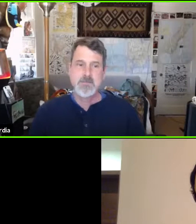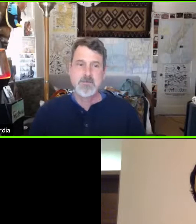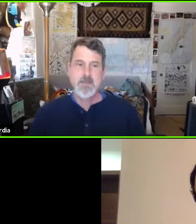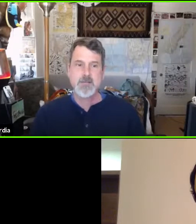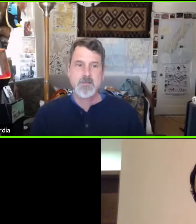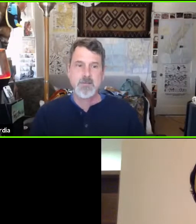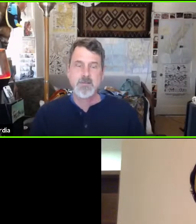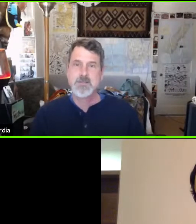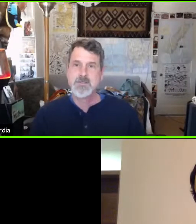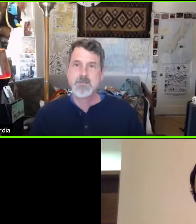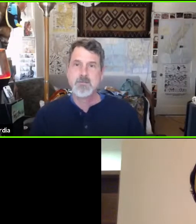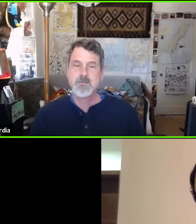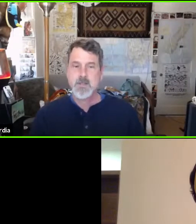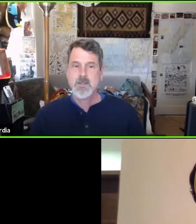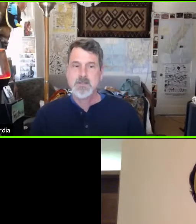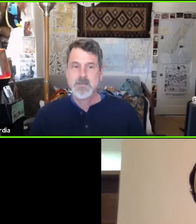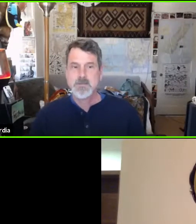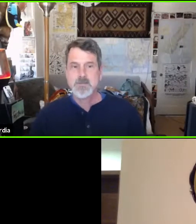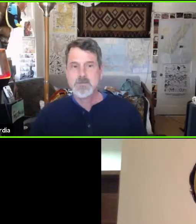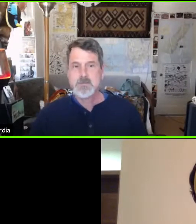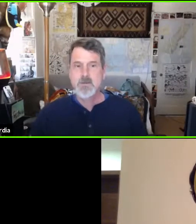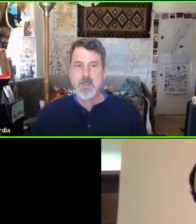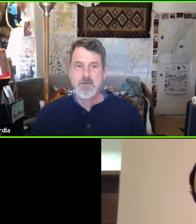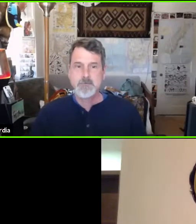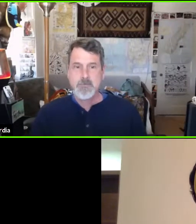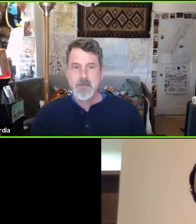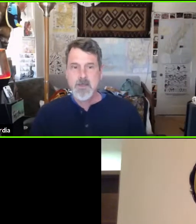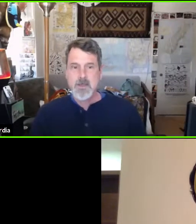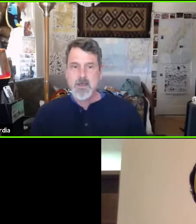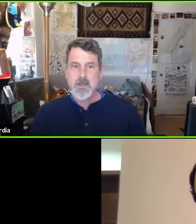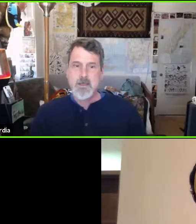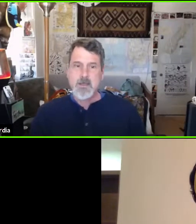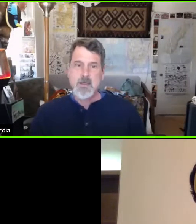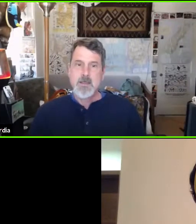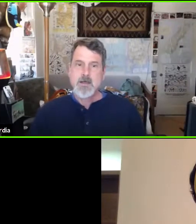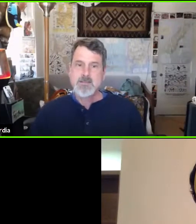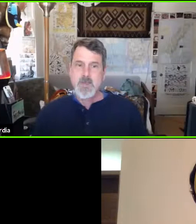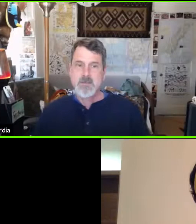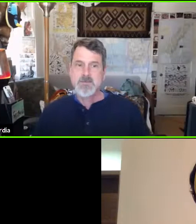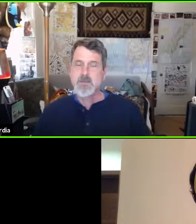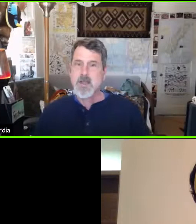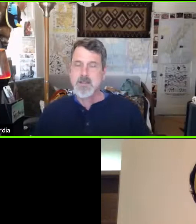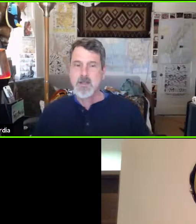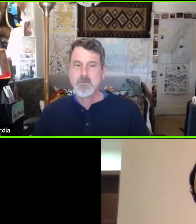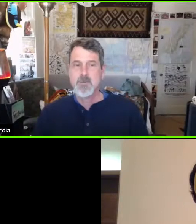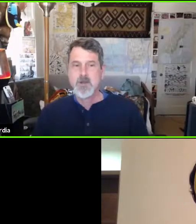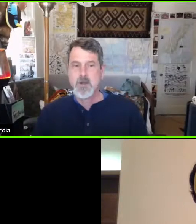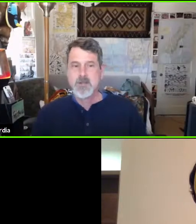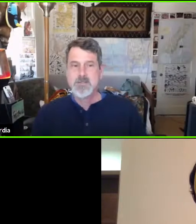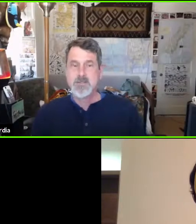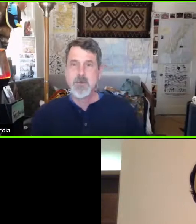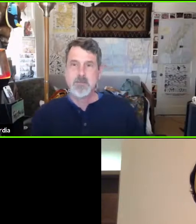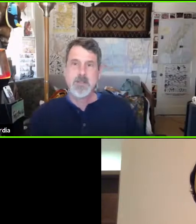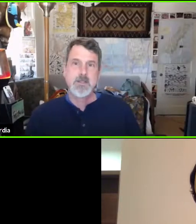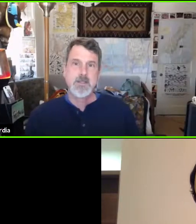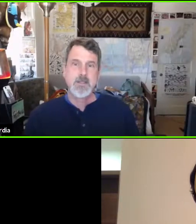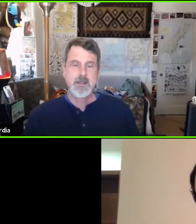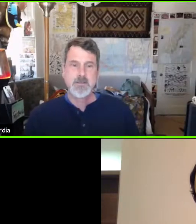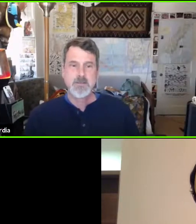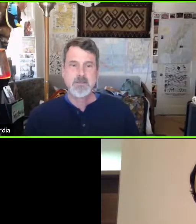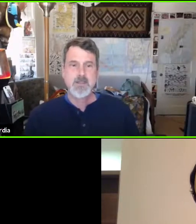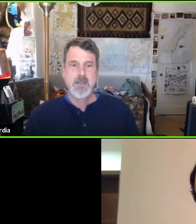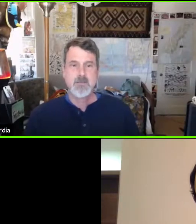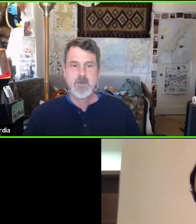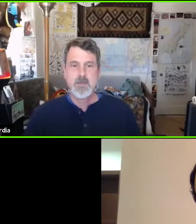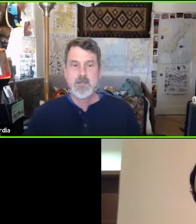Ms. Zinsou founded the Fondation Zinsou to create a space for dialogue between artists and the public, and